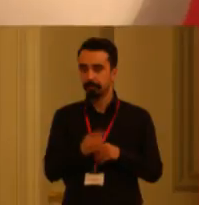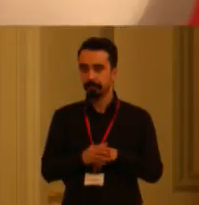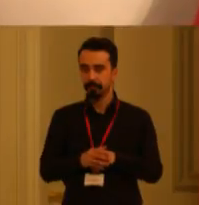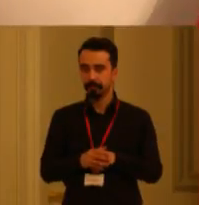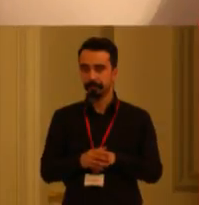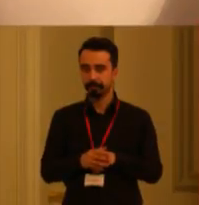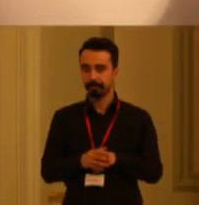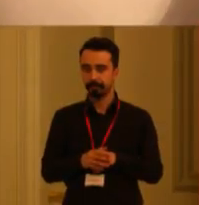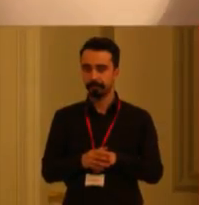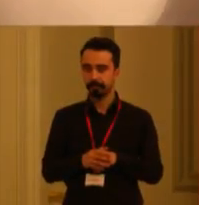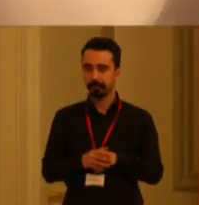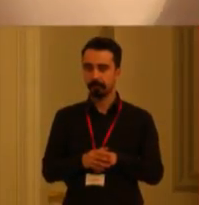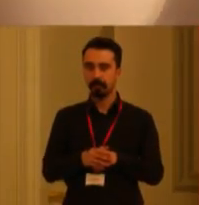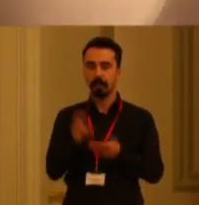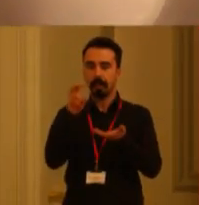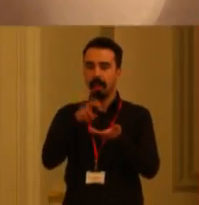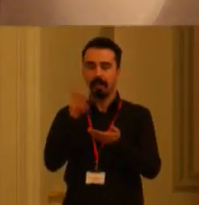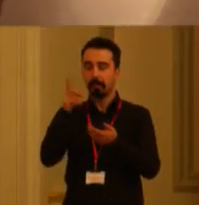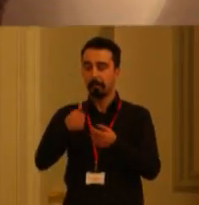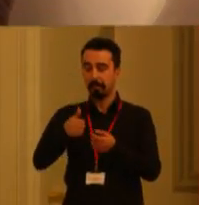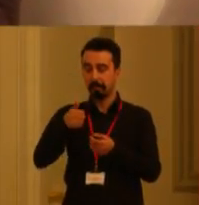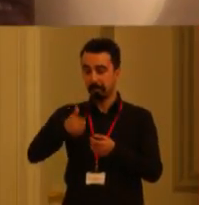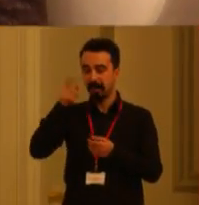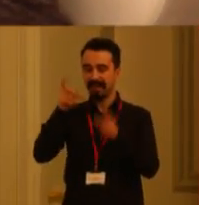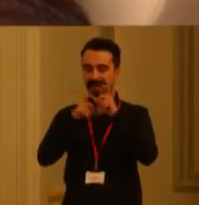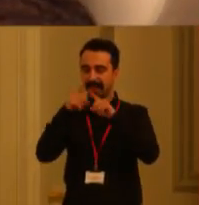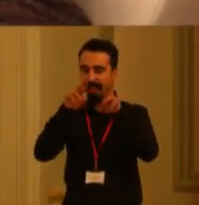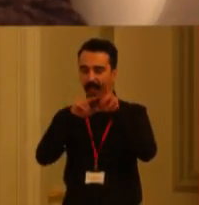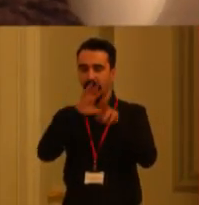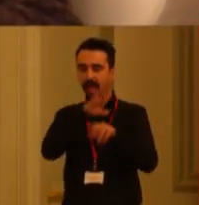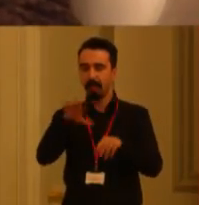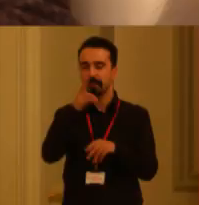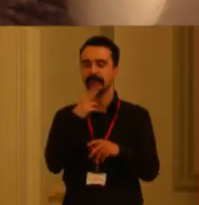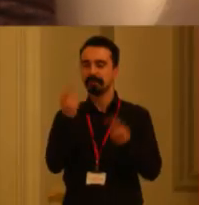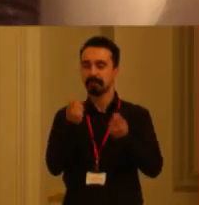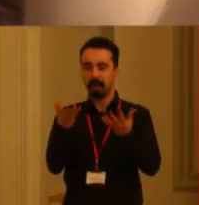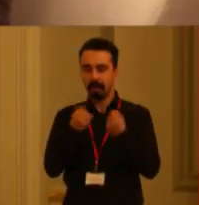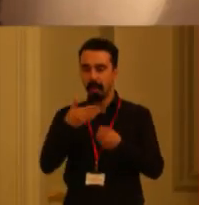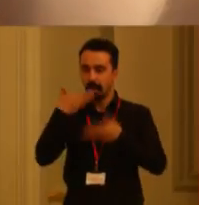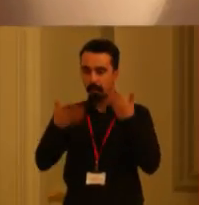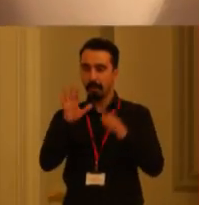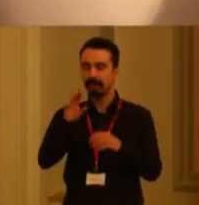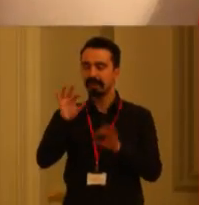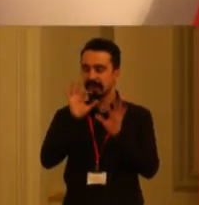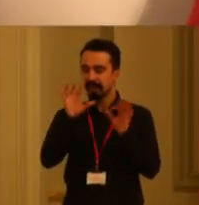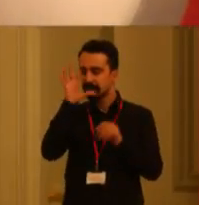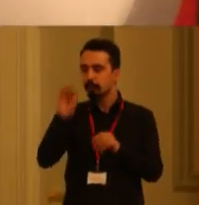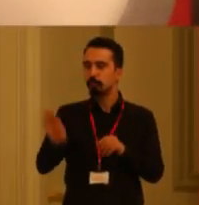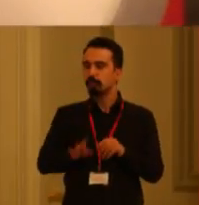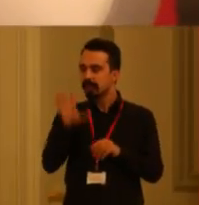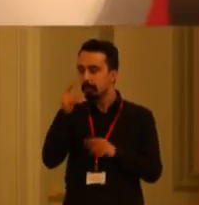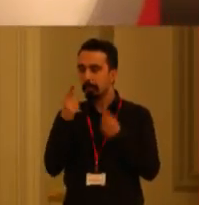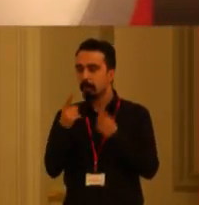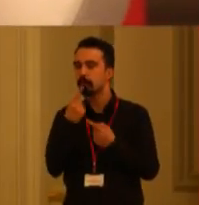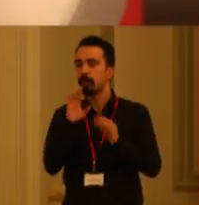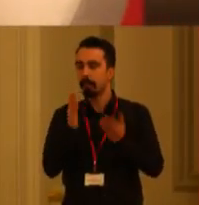women's employment and women to be employed. I mean, development agencies and NGOs, they all talk